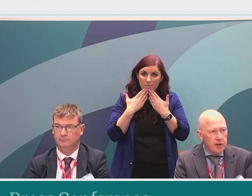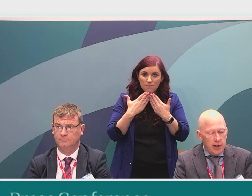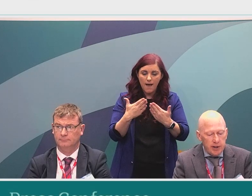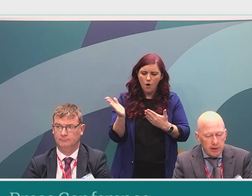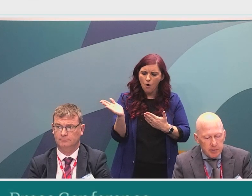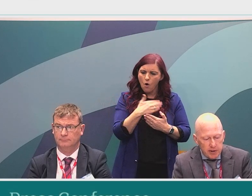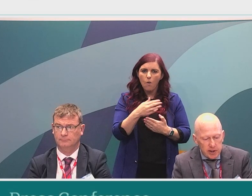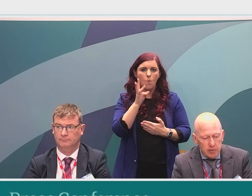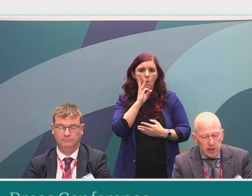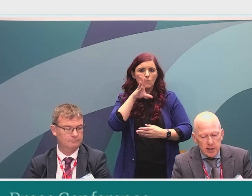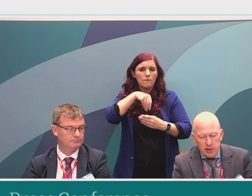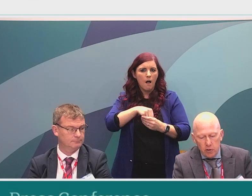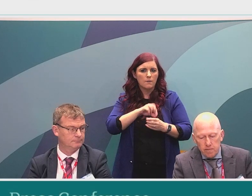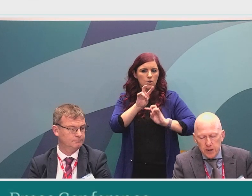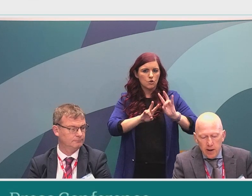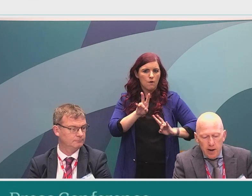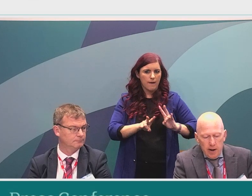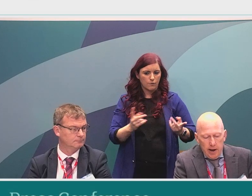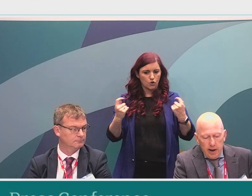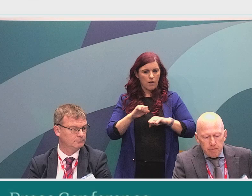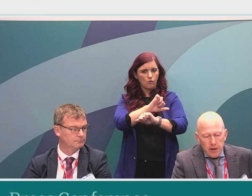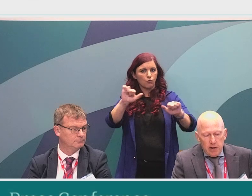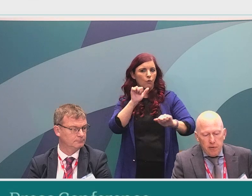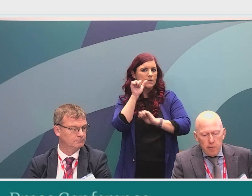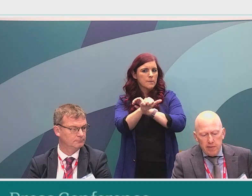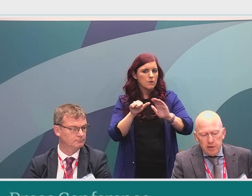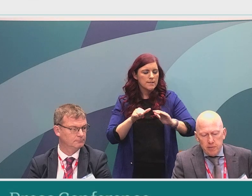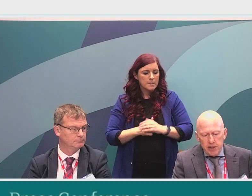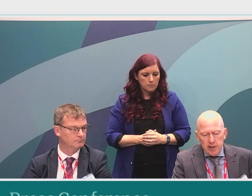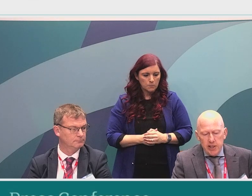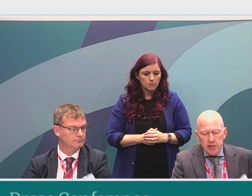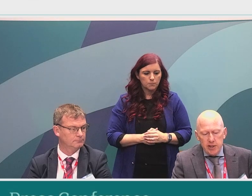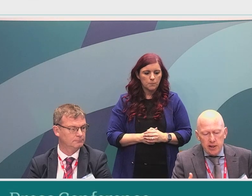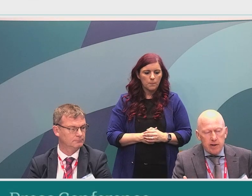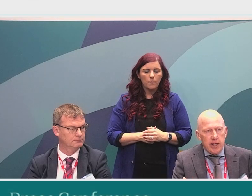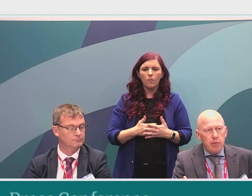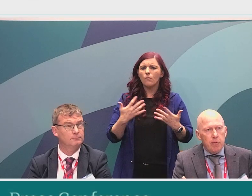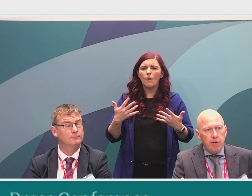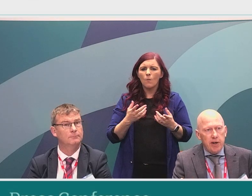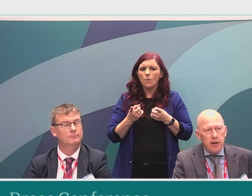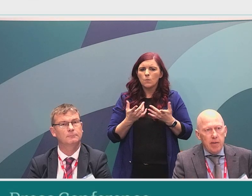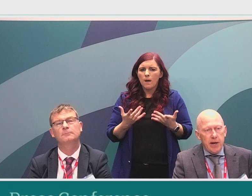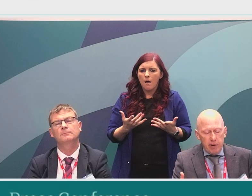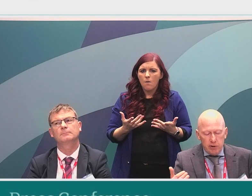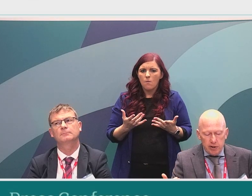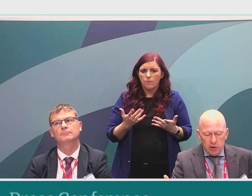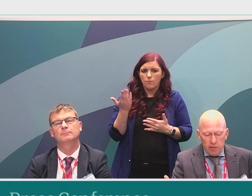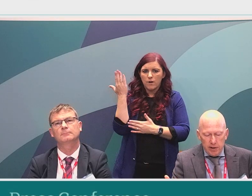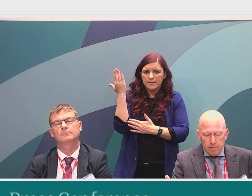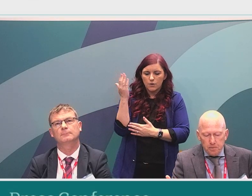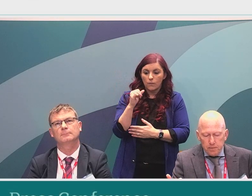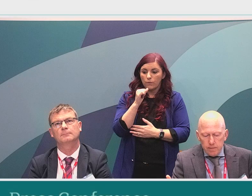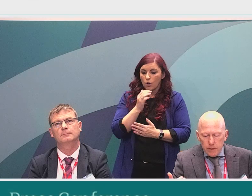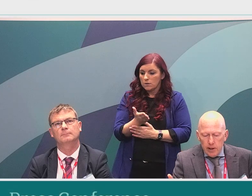for sharing their experiences with the CSO. The format for the presentation is that Keith will provide a background to the